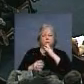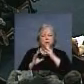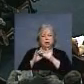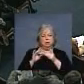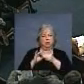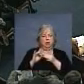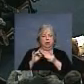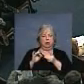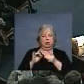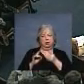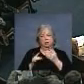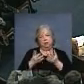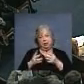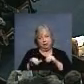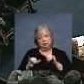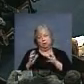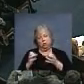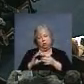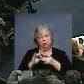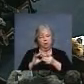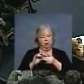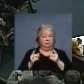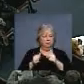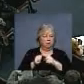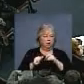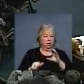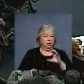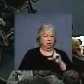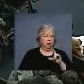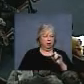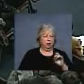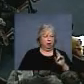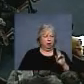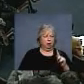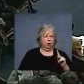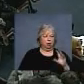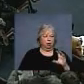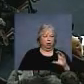may still wish to speak. Clark Cogbill, let me call on you first.